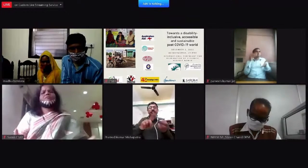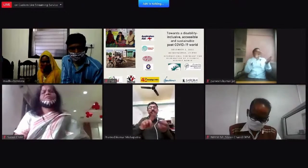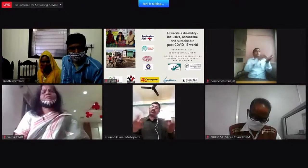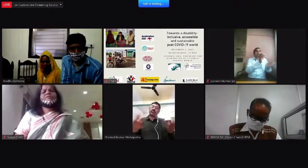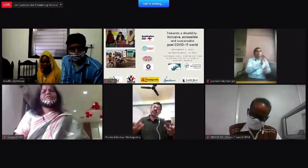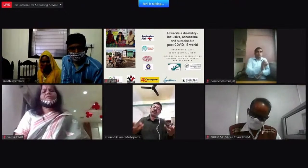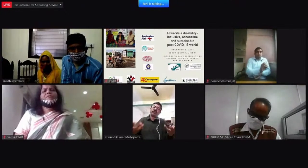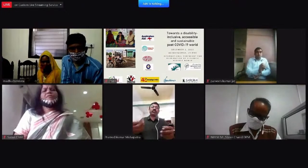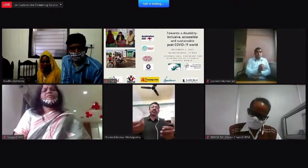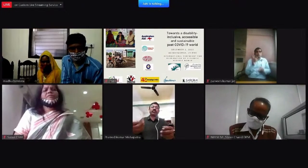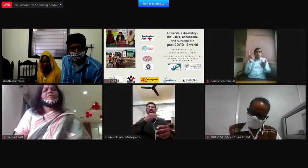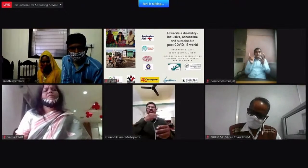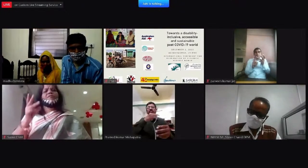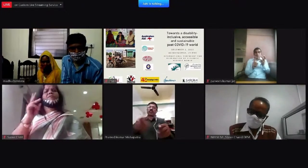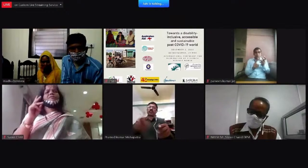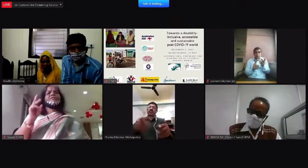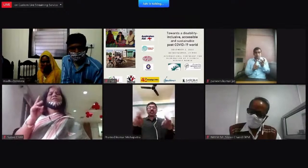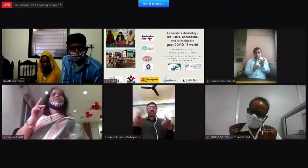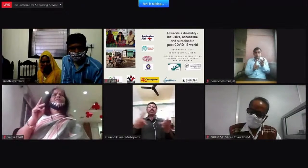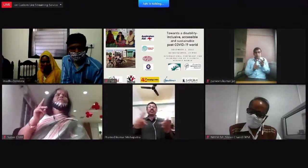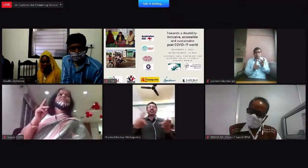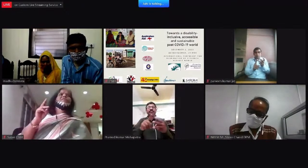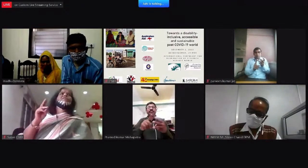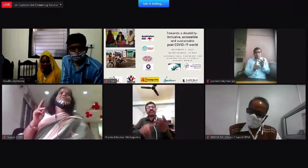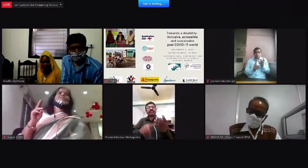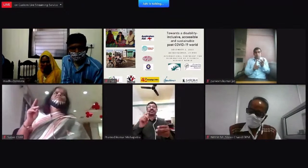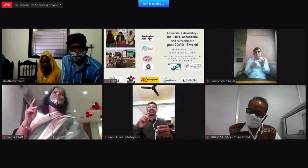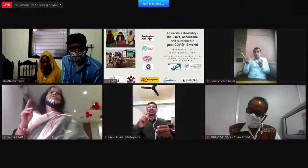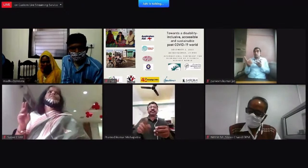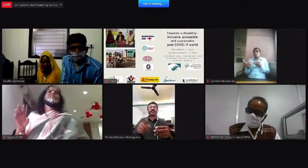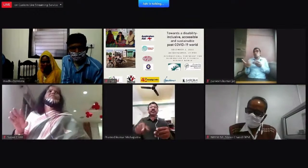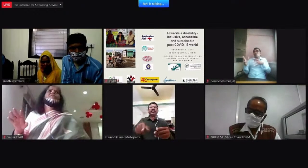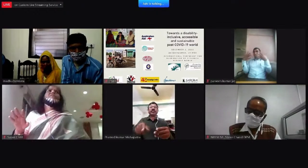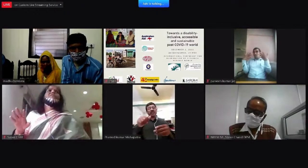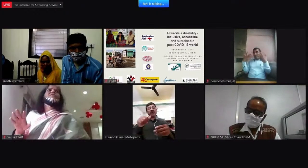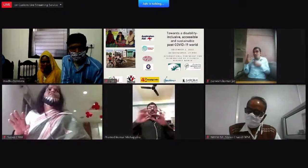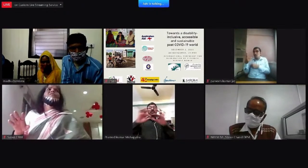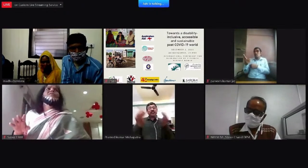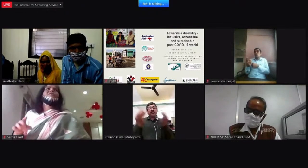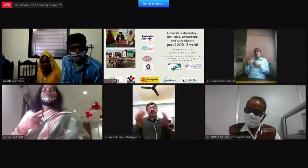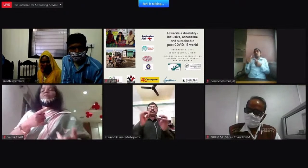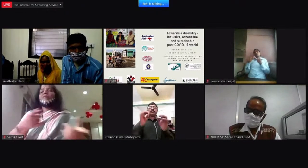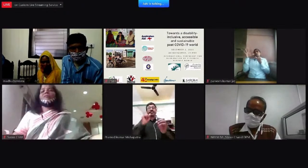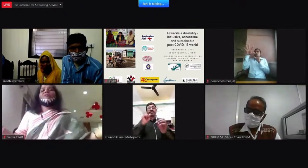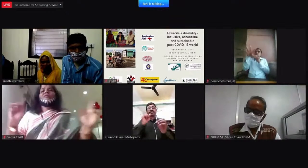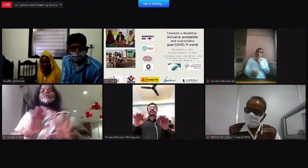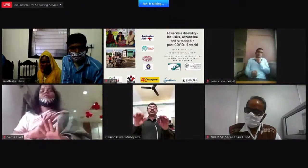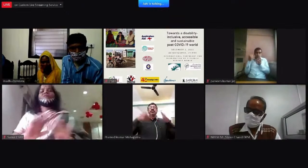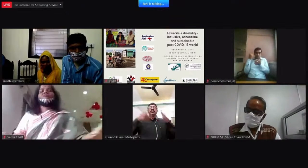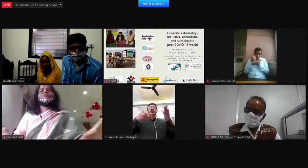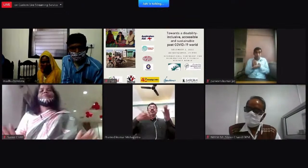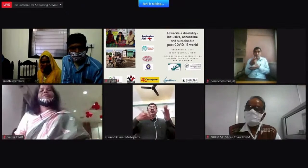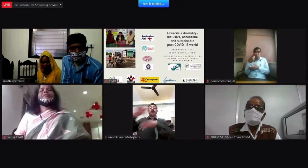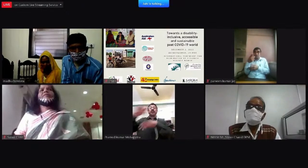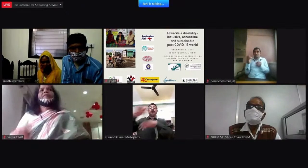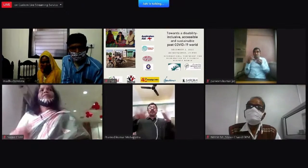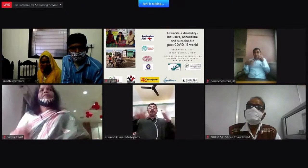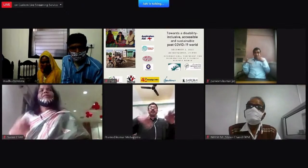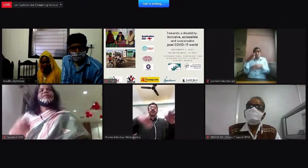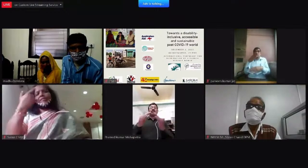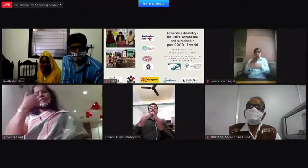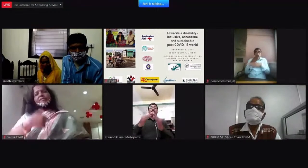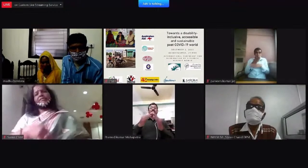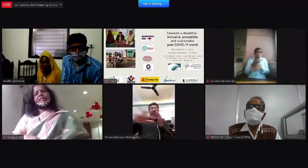not approachable and not accessible to people. And hence there is a need for an enabling environment where not